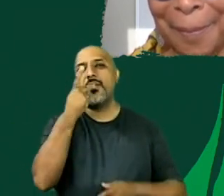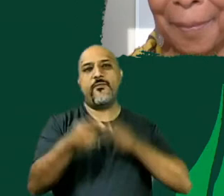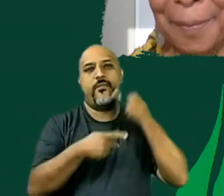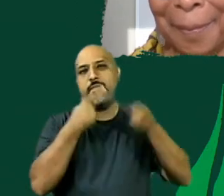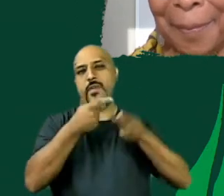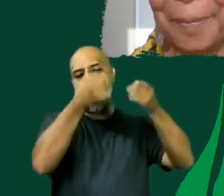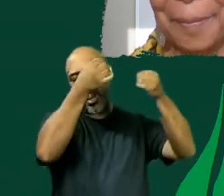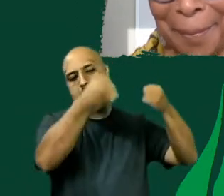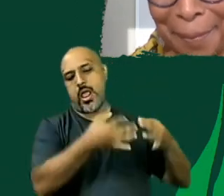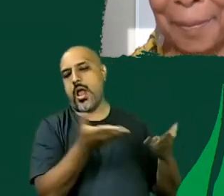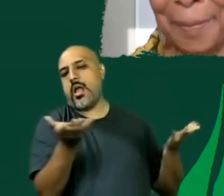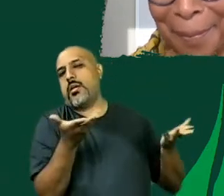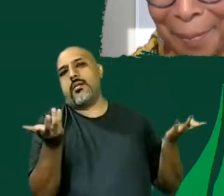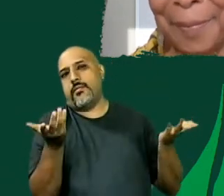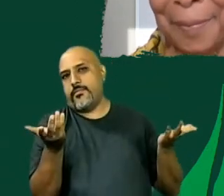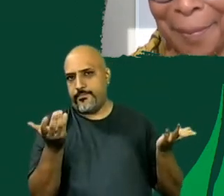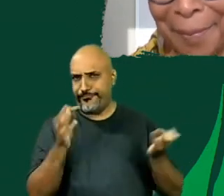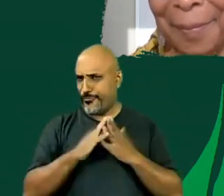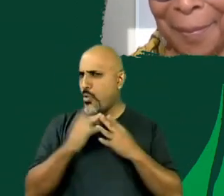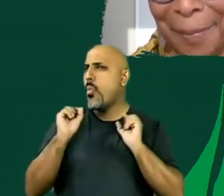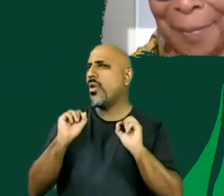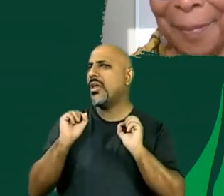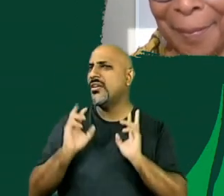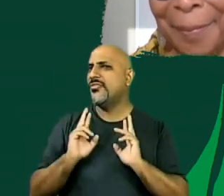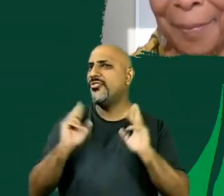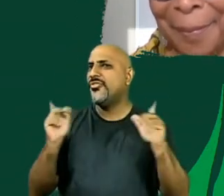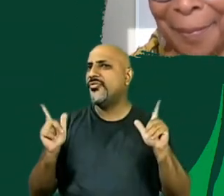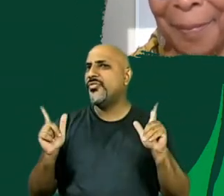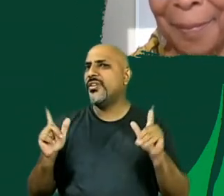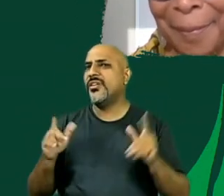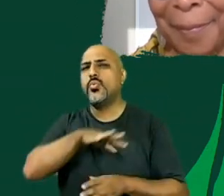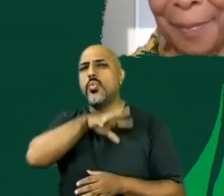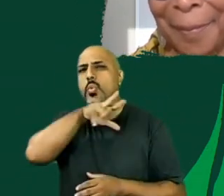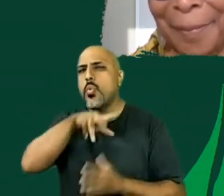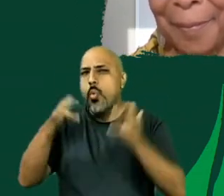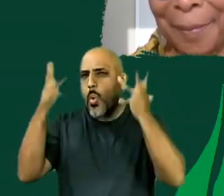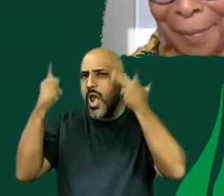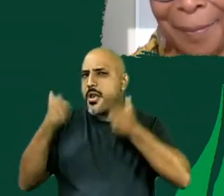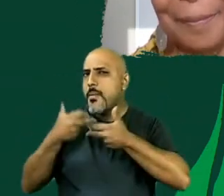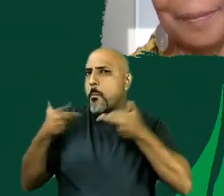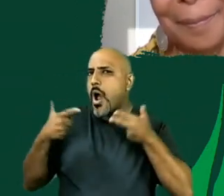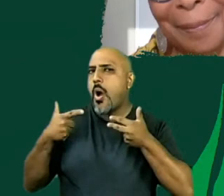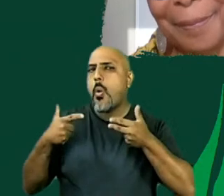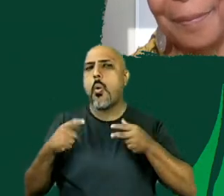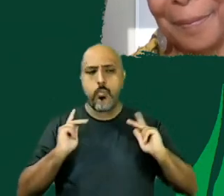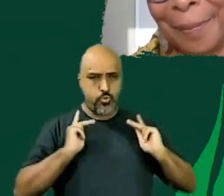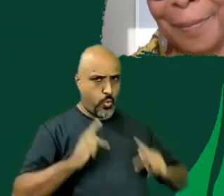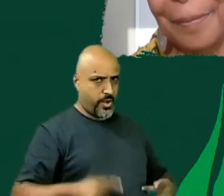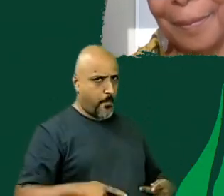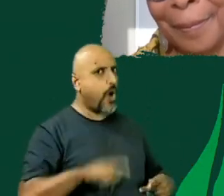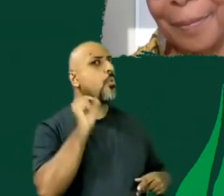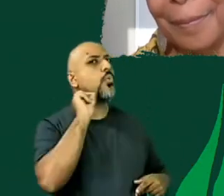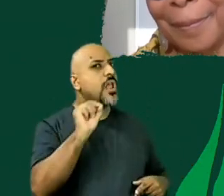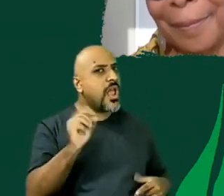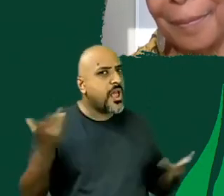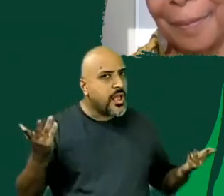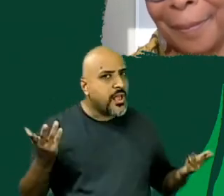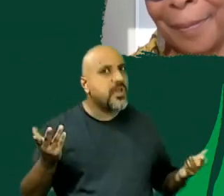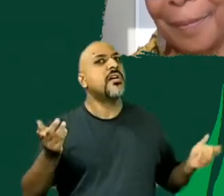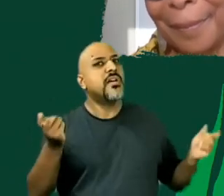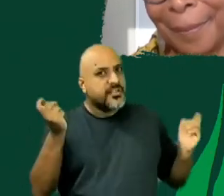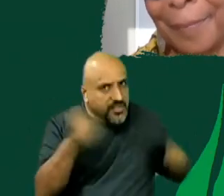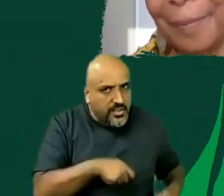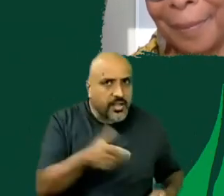speak. And what differentiates an animal from a human being, according as they say, is